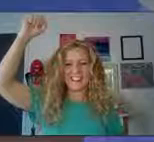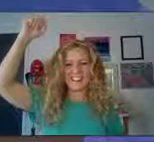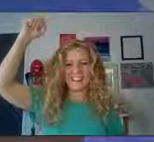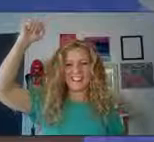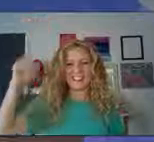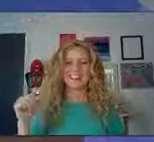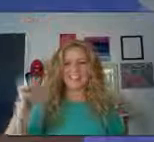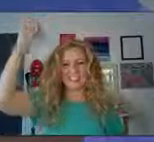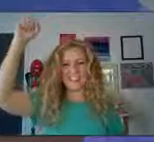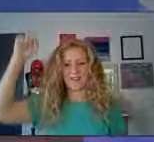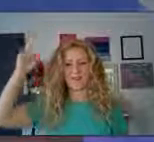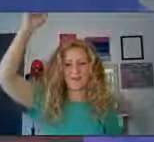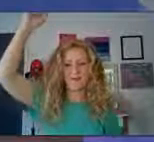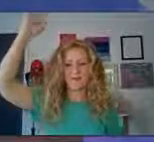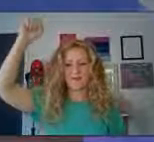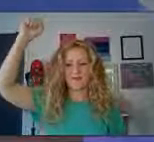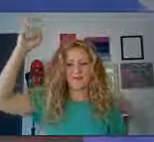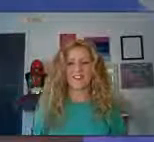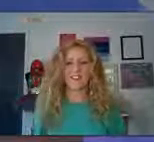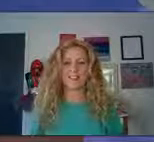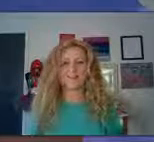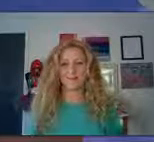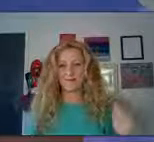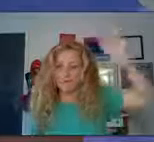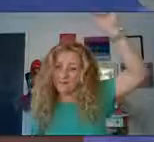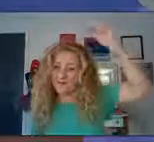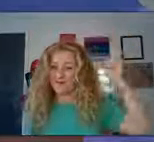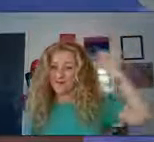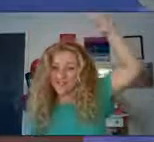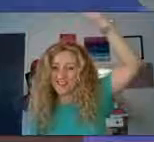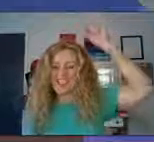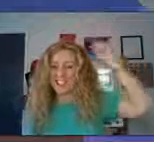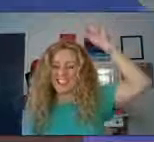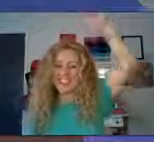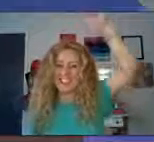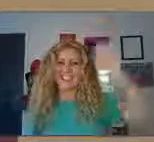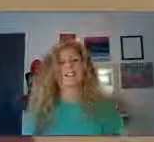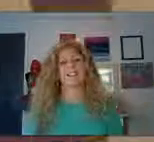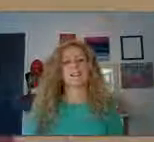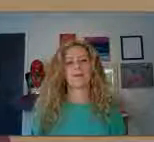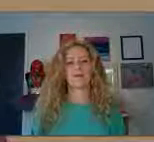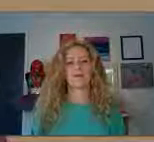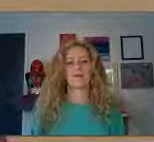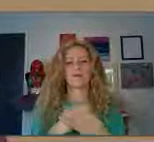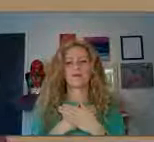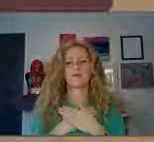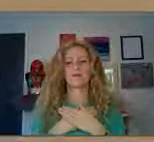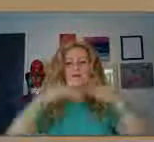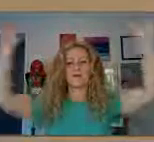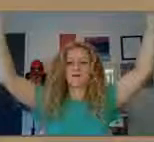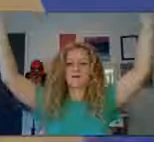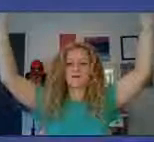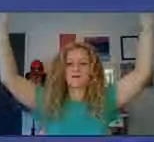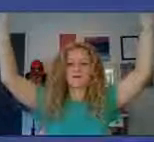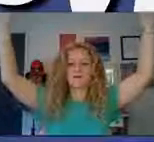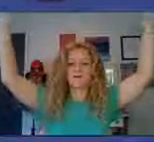glad. You have made me glad. You have made me glad. Jesus, I